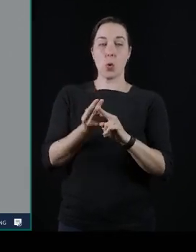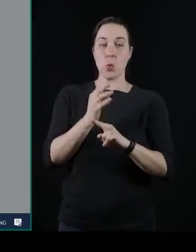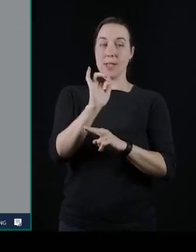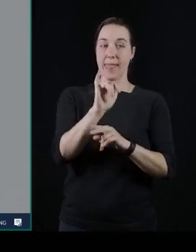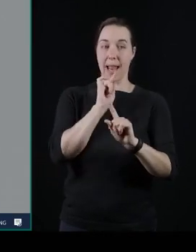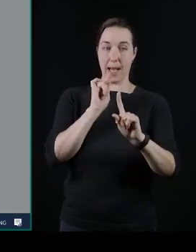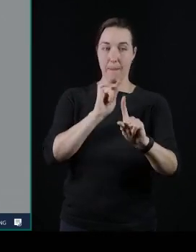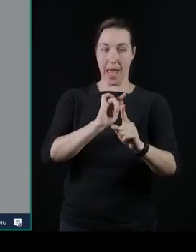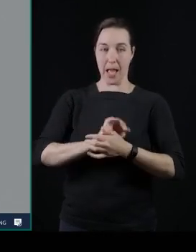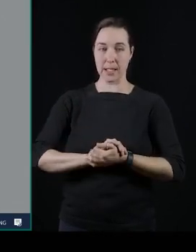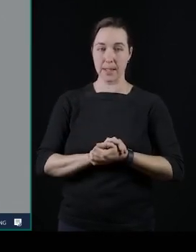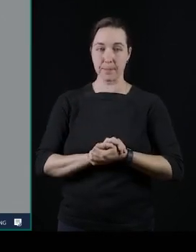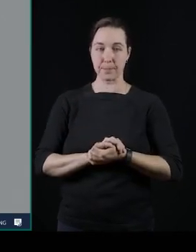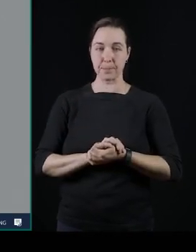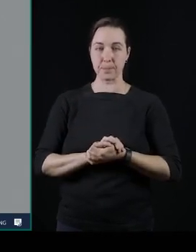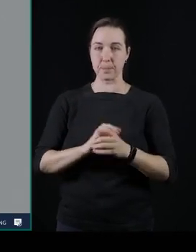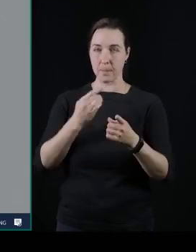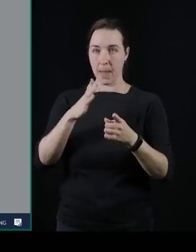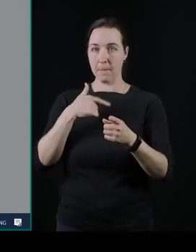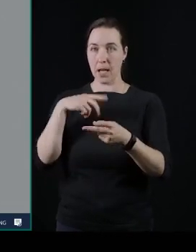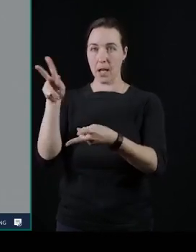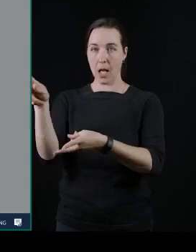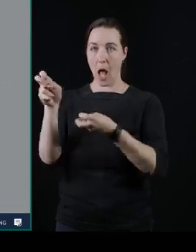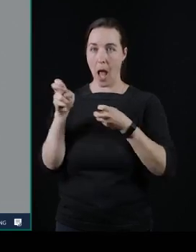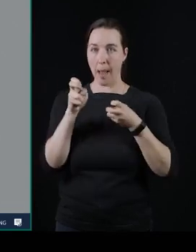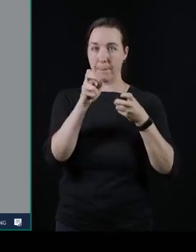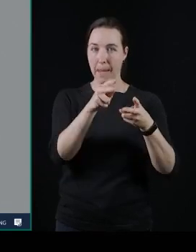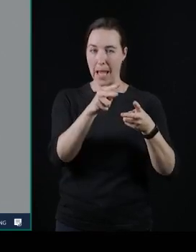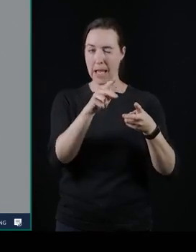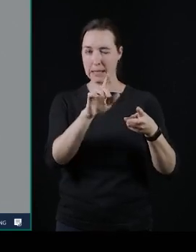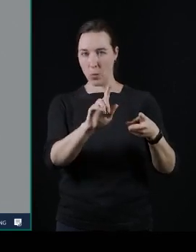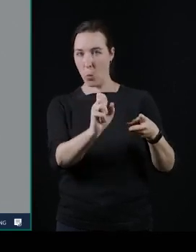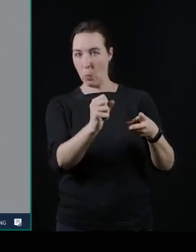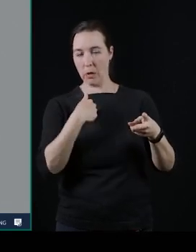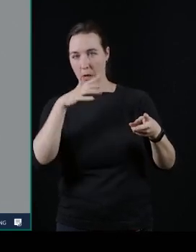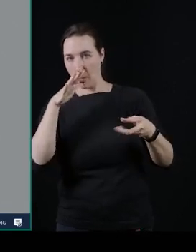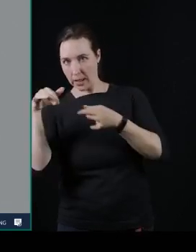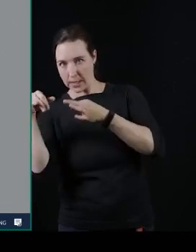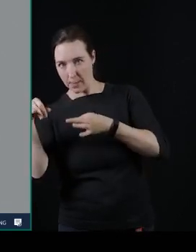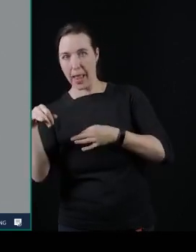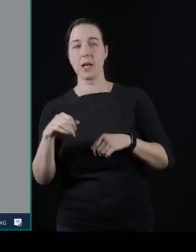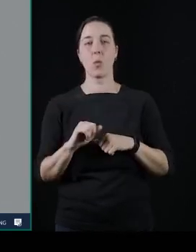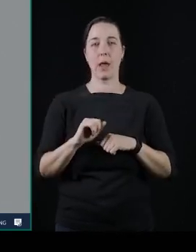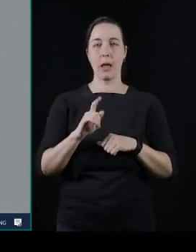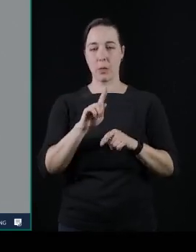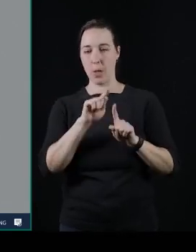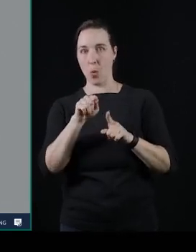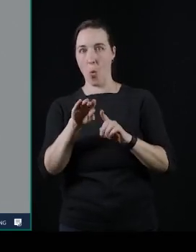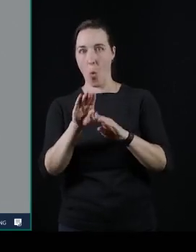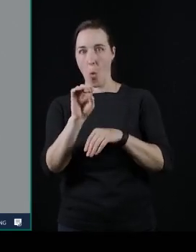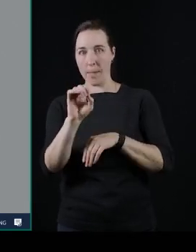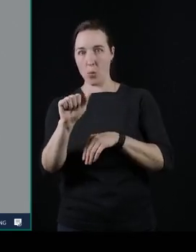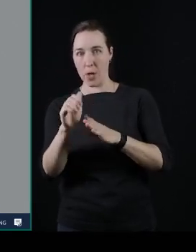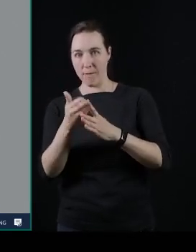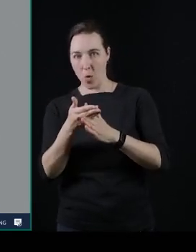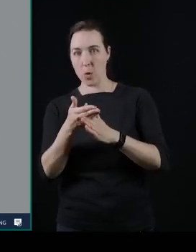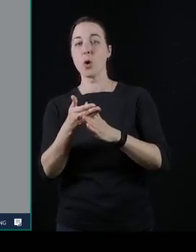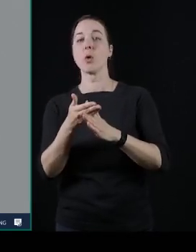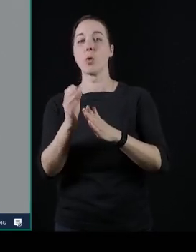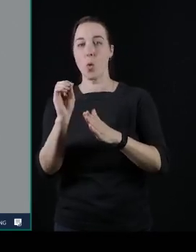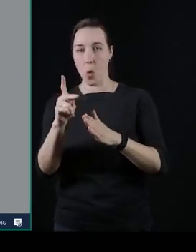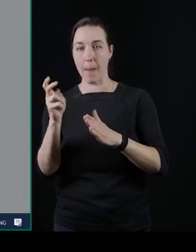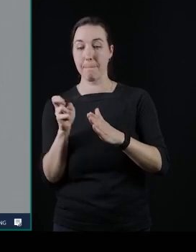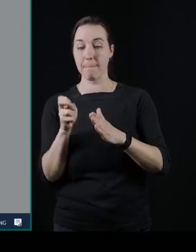use this command. Let me paste it and then I'll explain about it. We're going to go to the OpenArena folder.